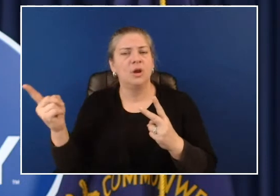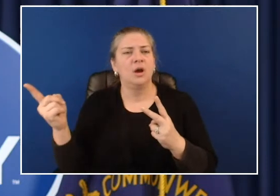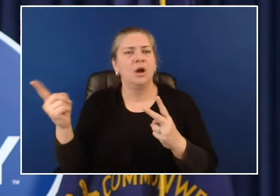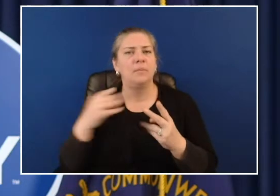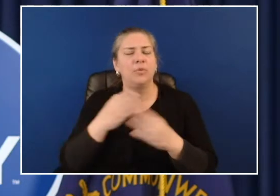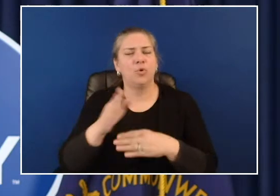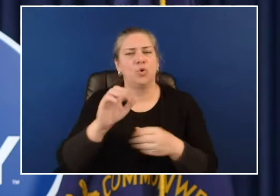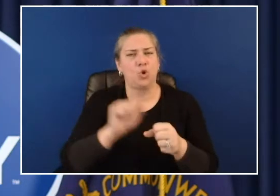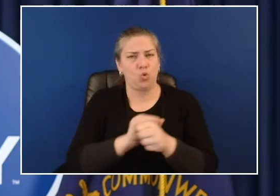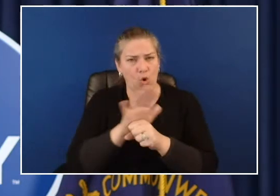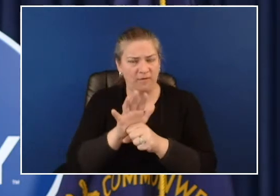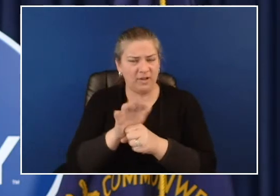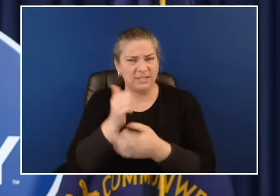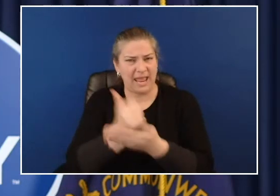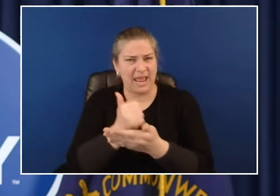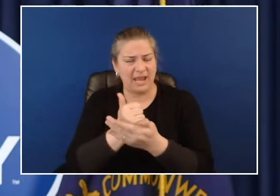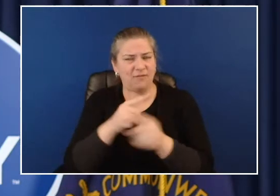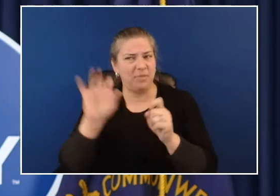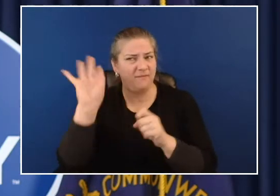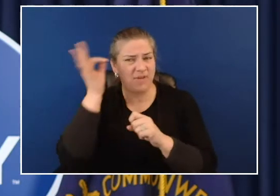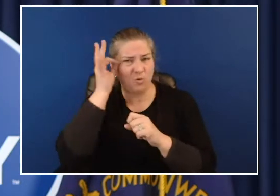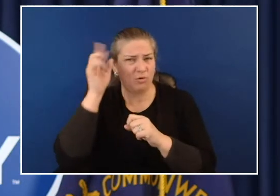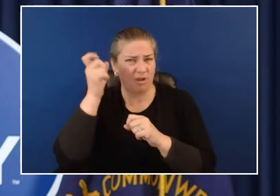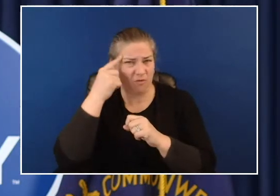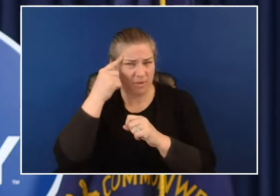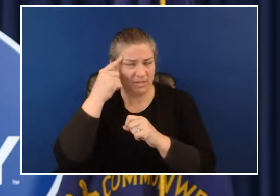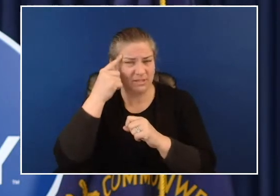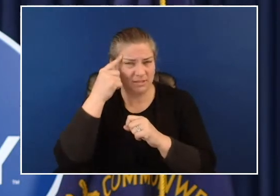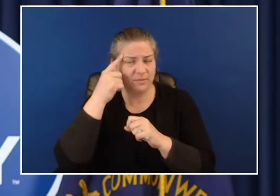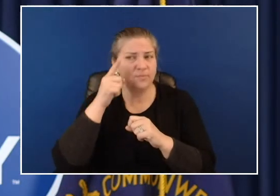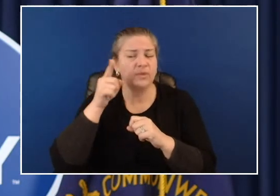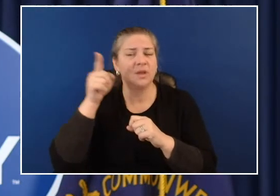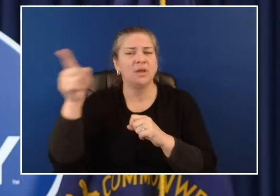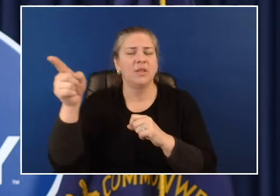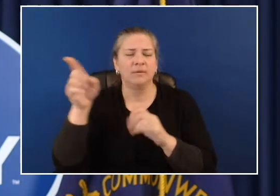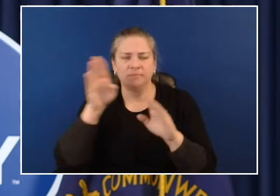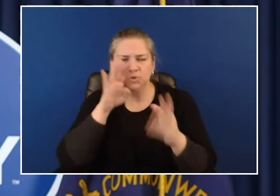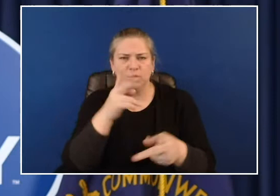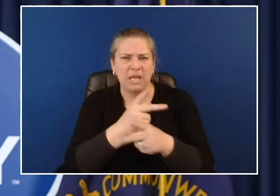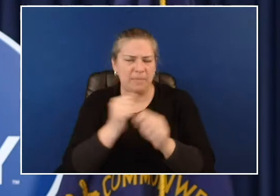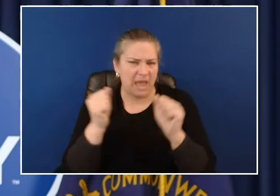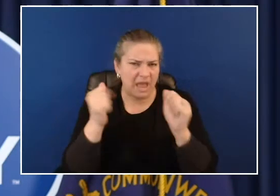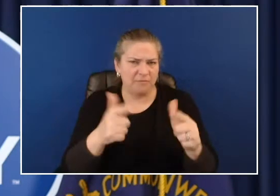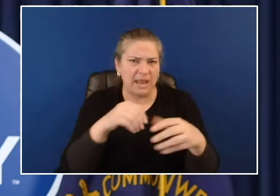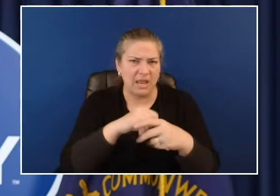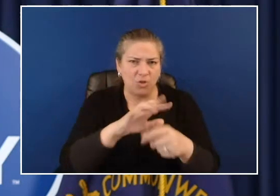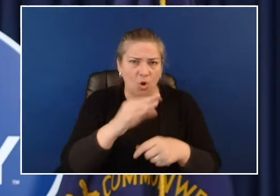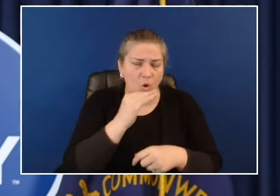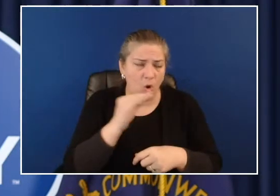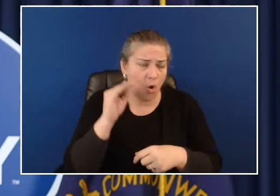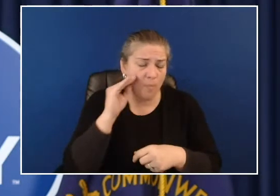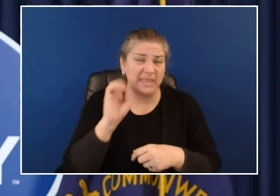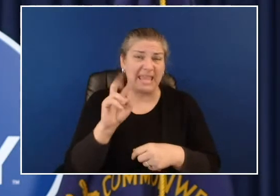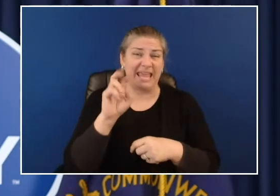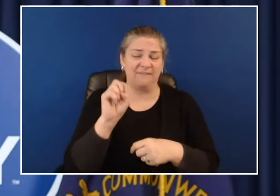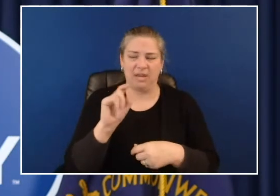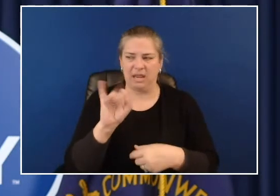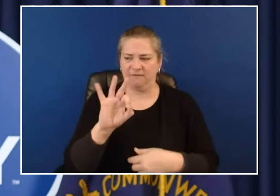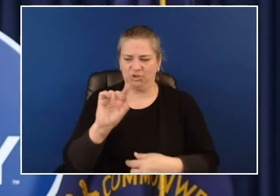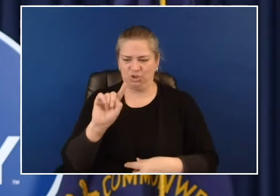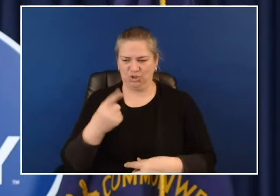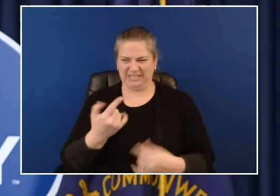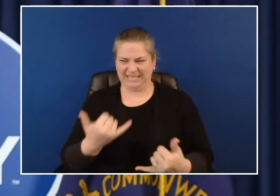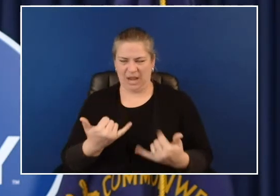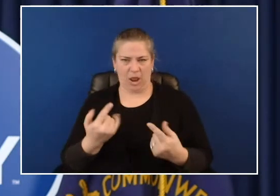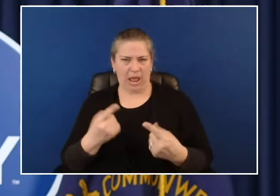coronavirus aid from the federal government. They are aimed at keeping everyone in their homes, even if it is just now occurring, even